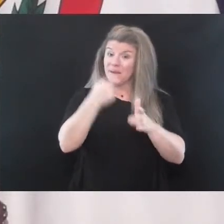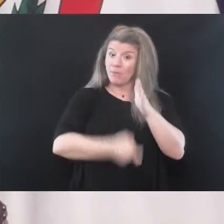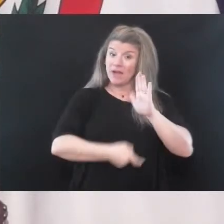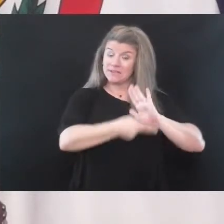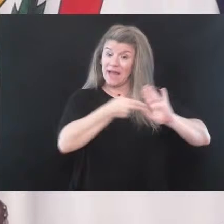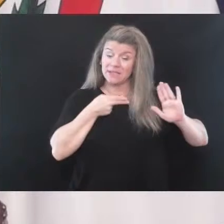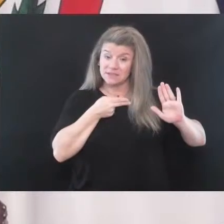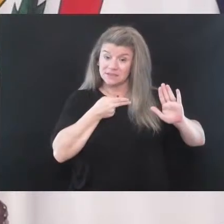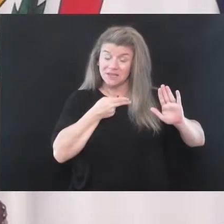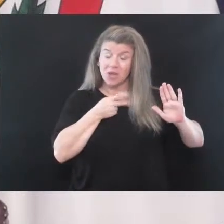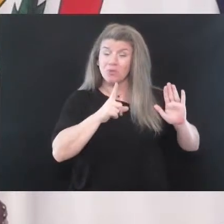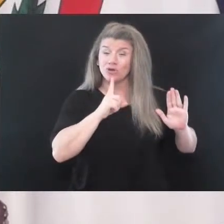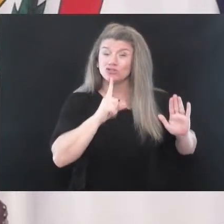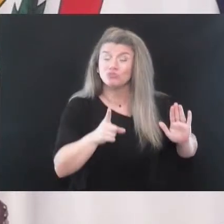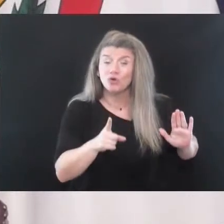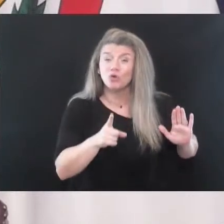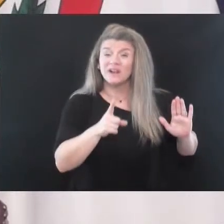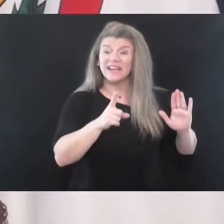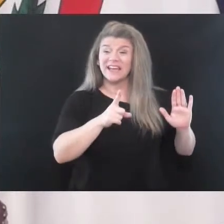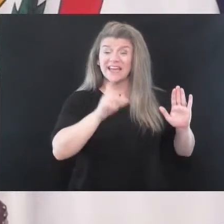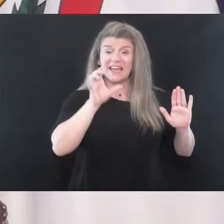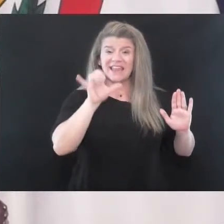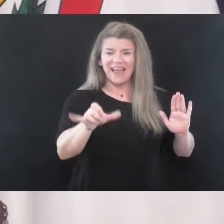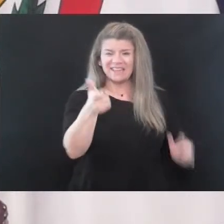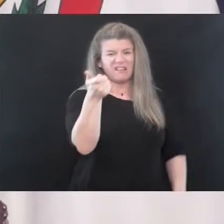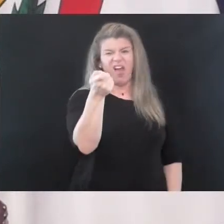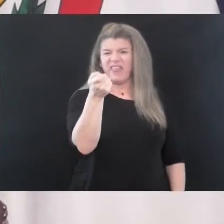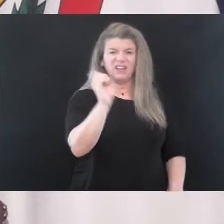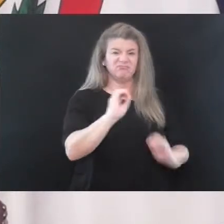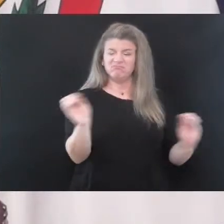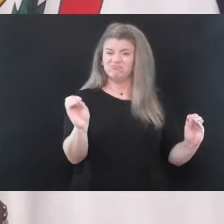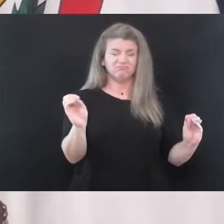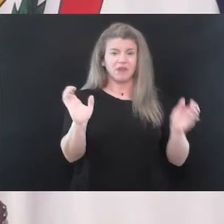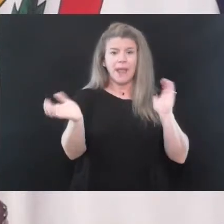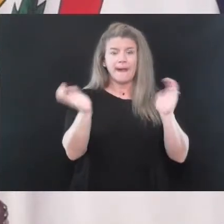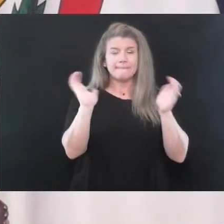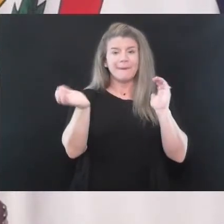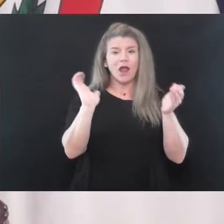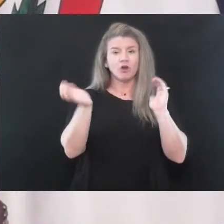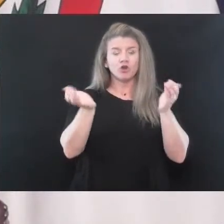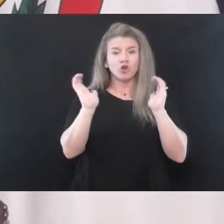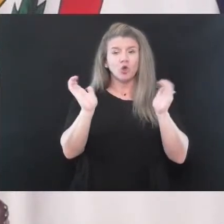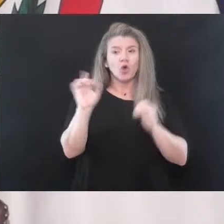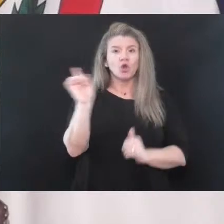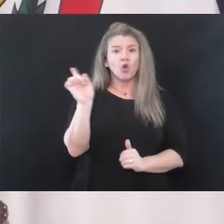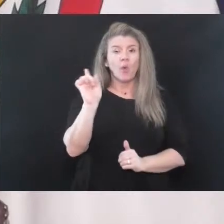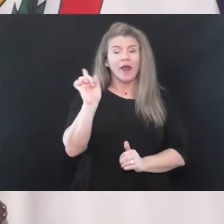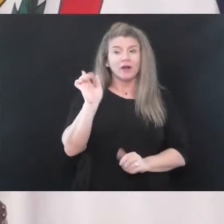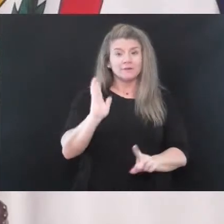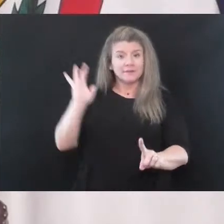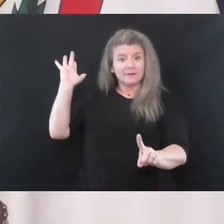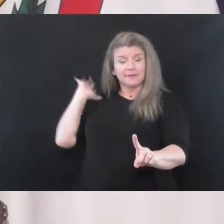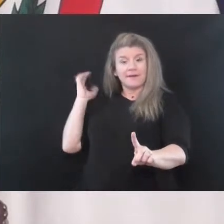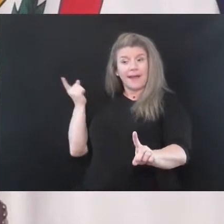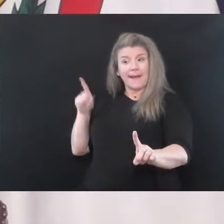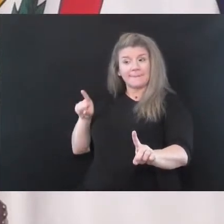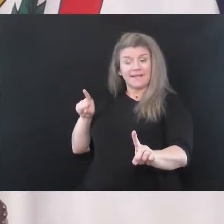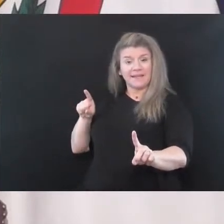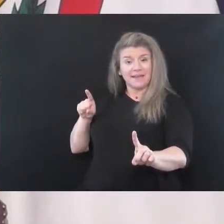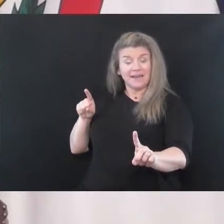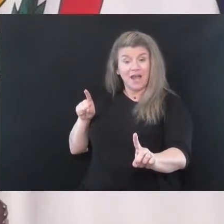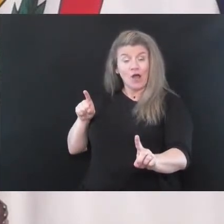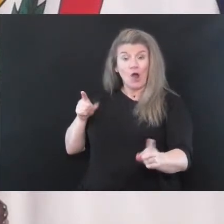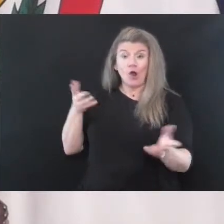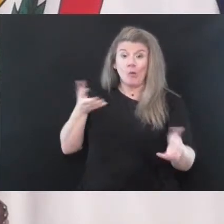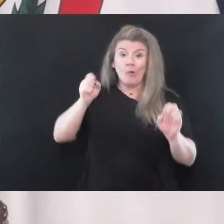But really and truly, it would be so minuscule in comparison to where we've been, what we will continue to